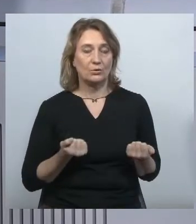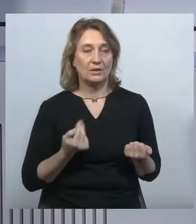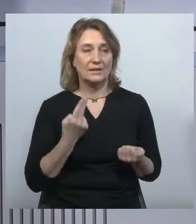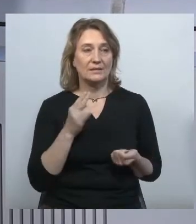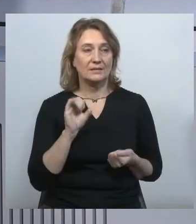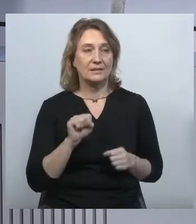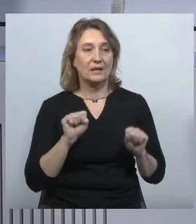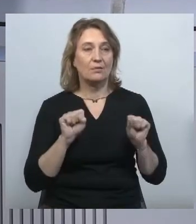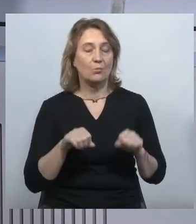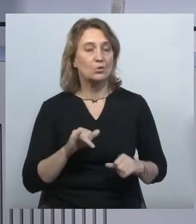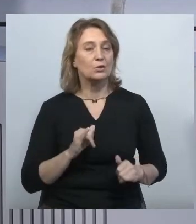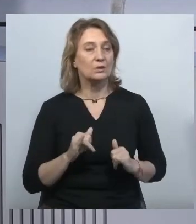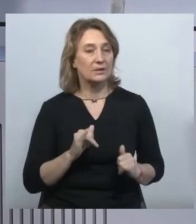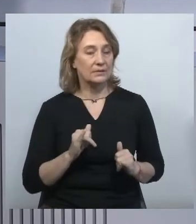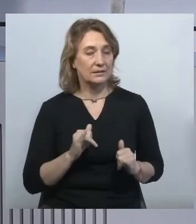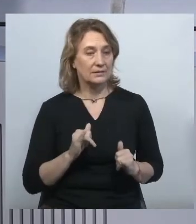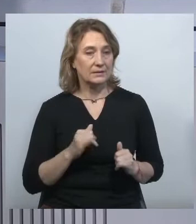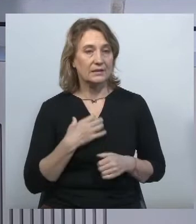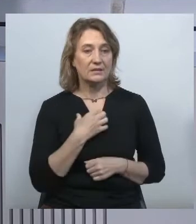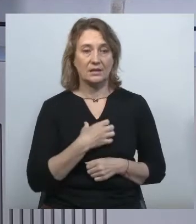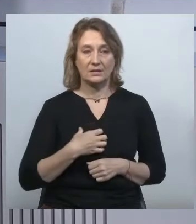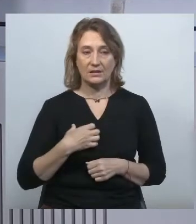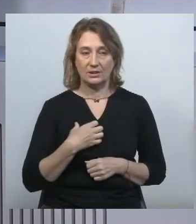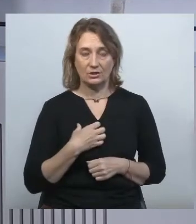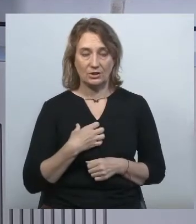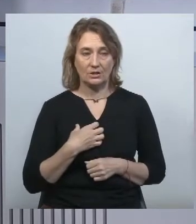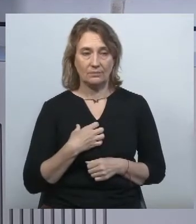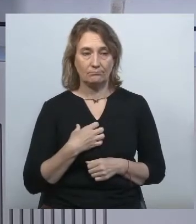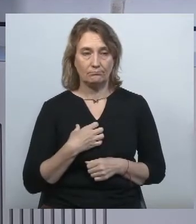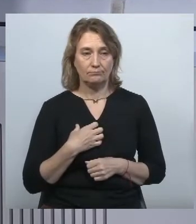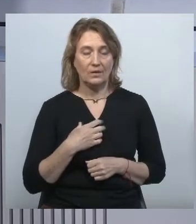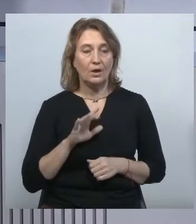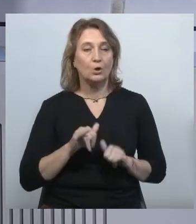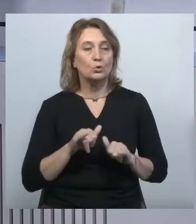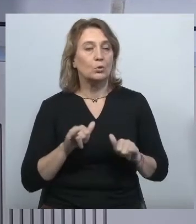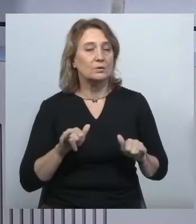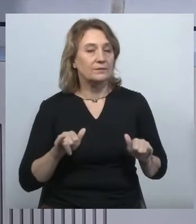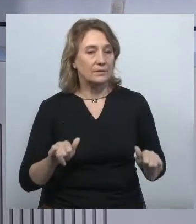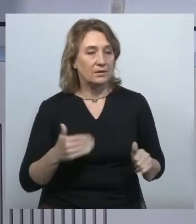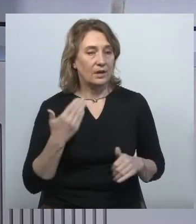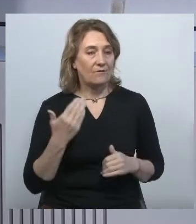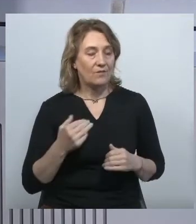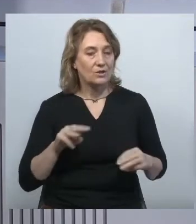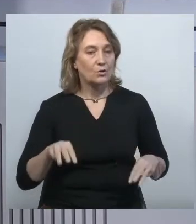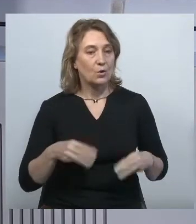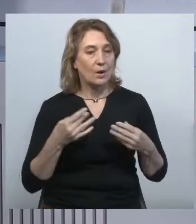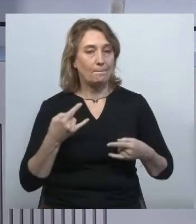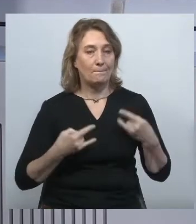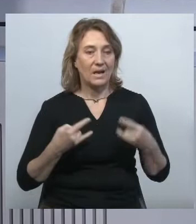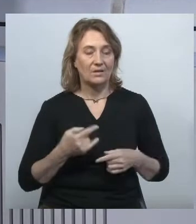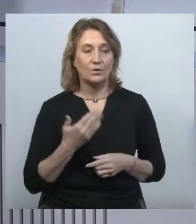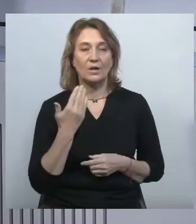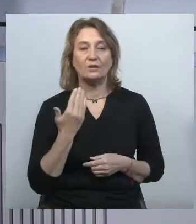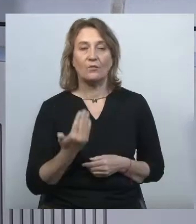Mr. Sunderland. It's very interesting, and I agree that it's a strategic and tactical approach to development of your media